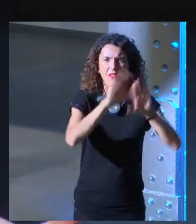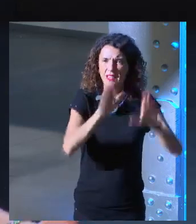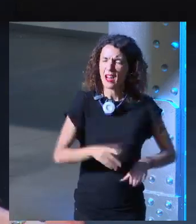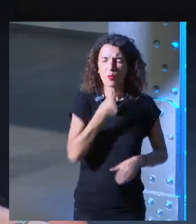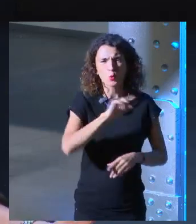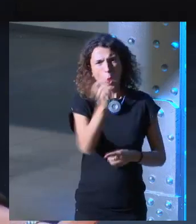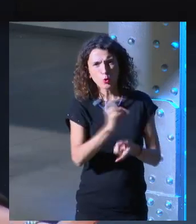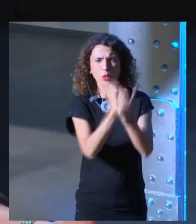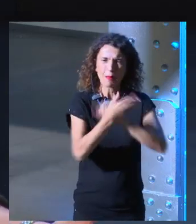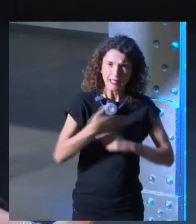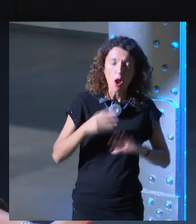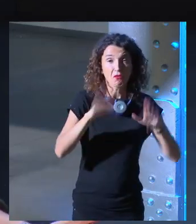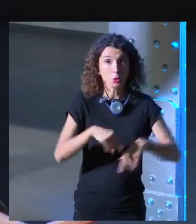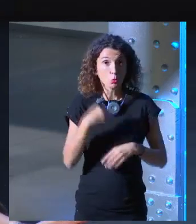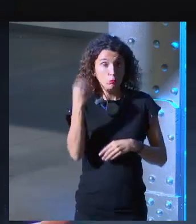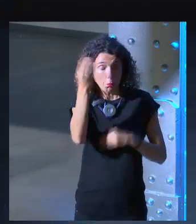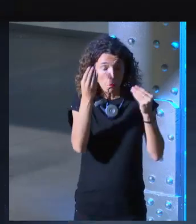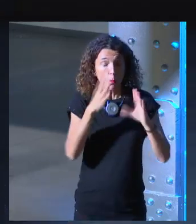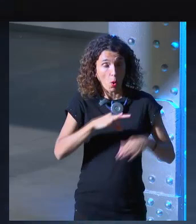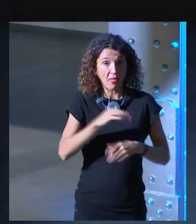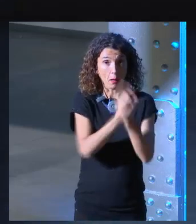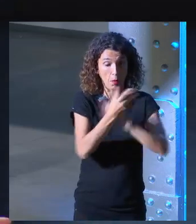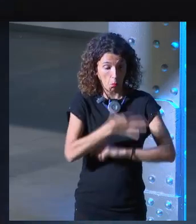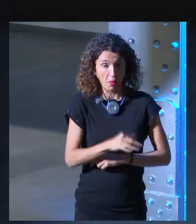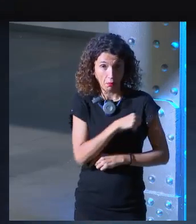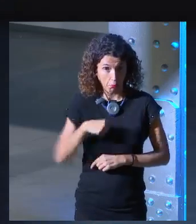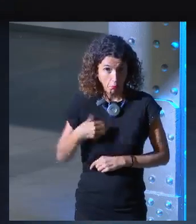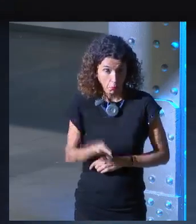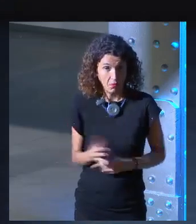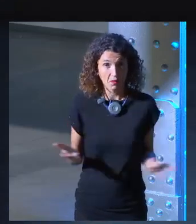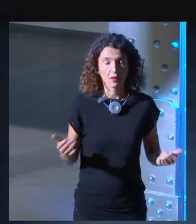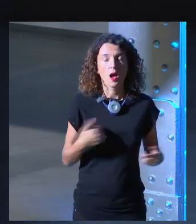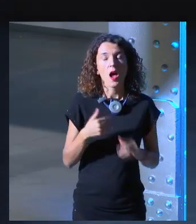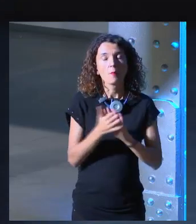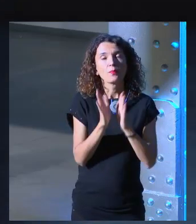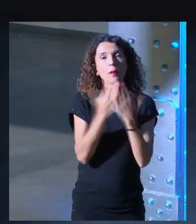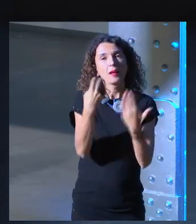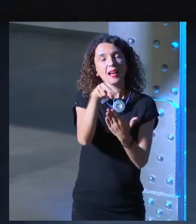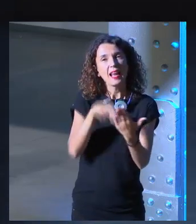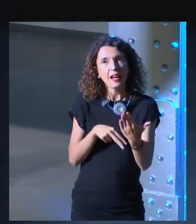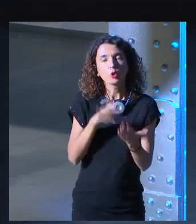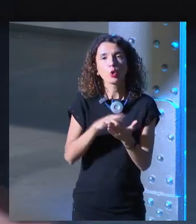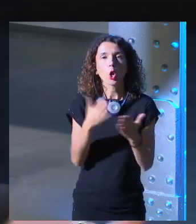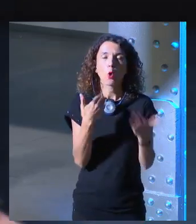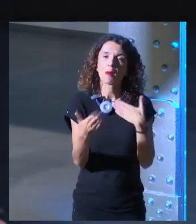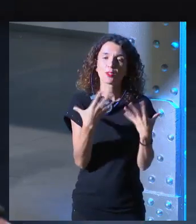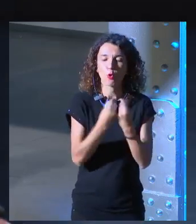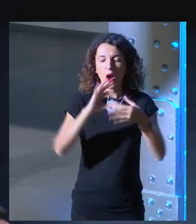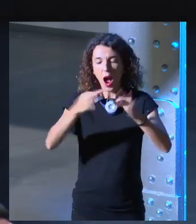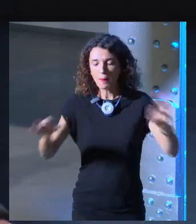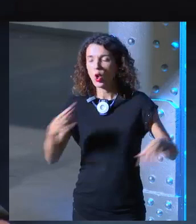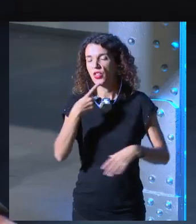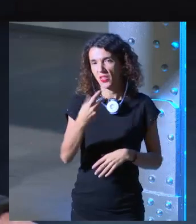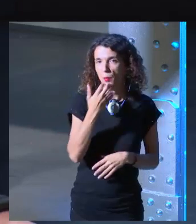you do change the ending. Have you ever had those conversations with a friend where one of you's saying, that didn't